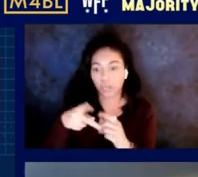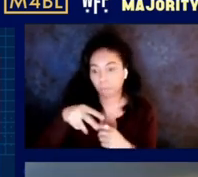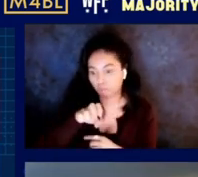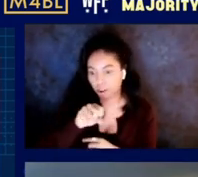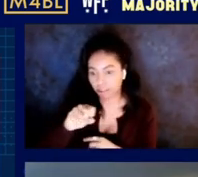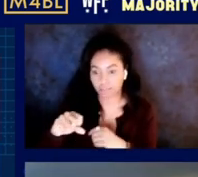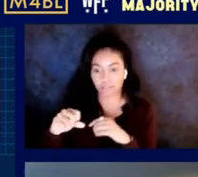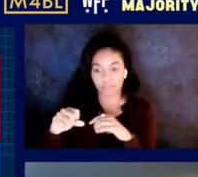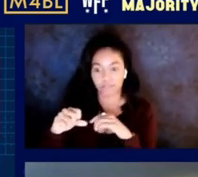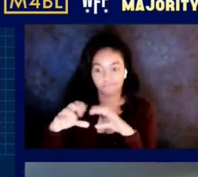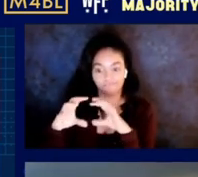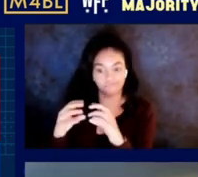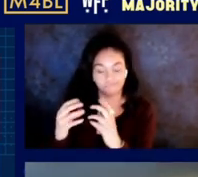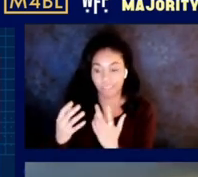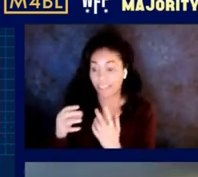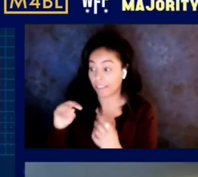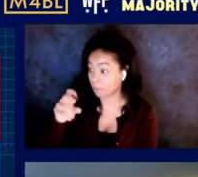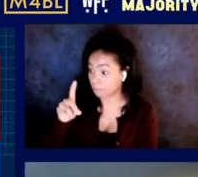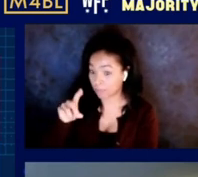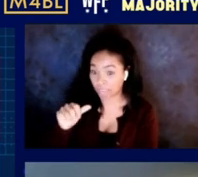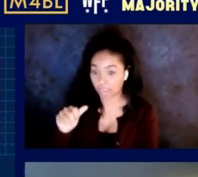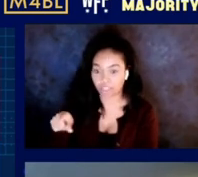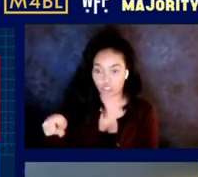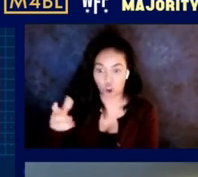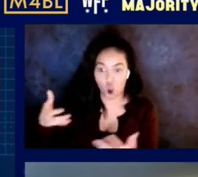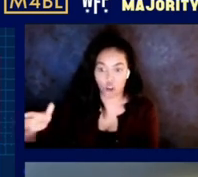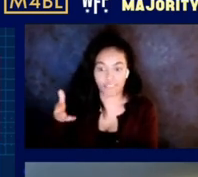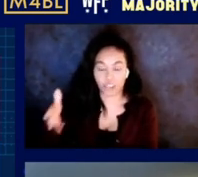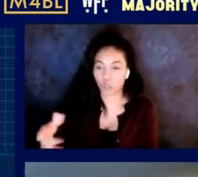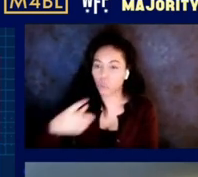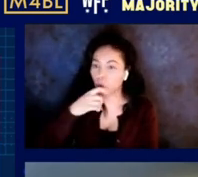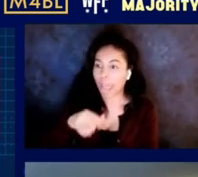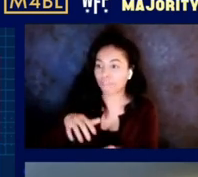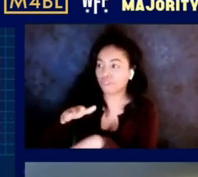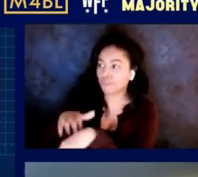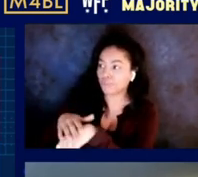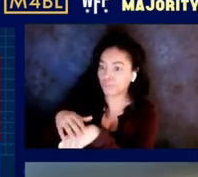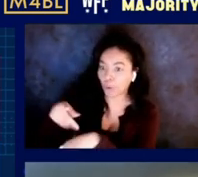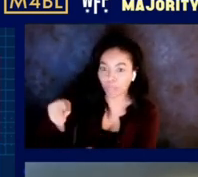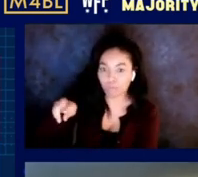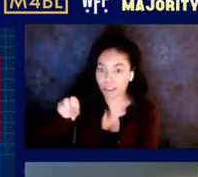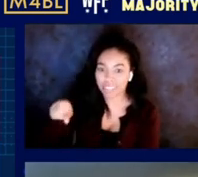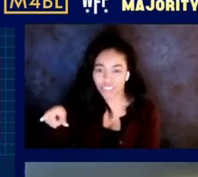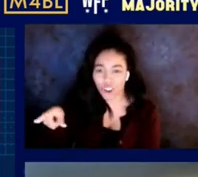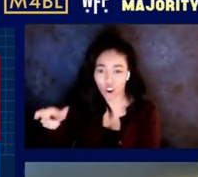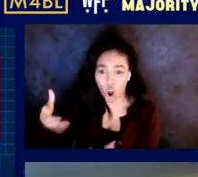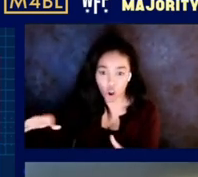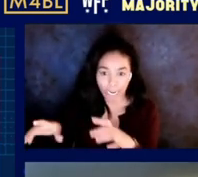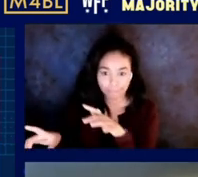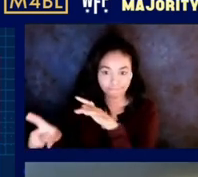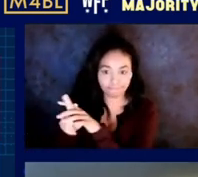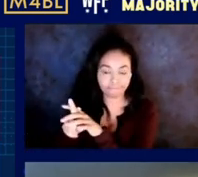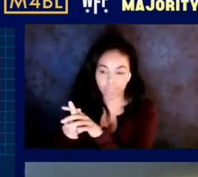captured there, right? You don't have to send out a press release. You don't have to get the media out there. They're already there.